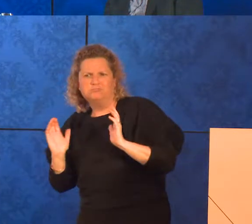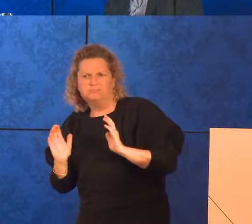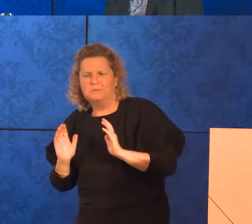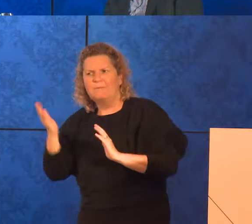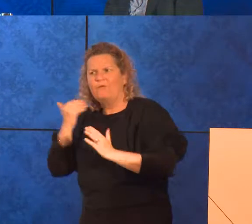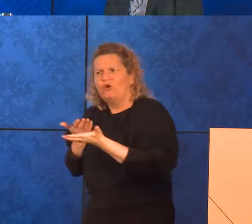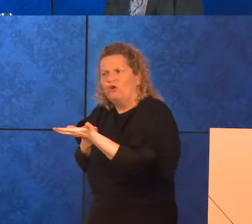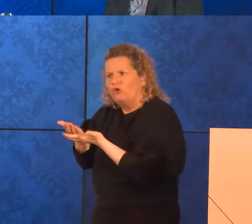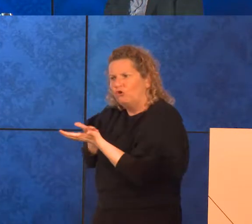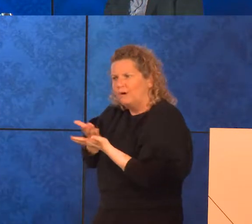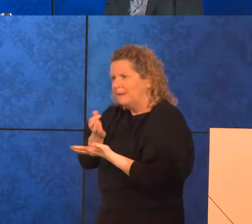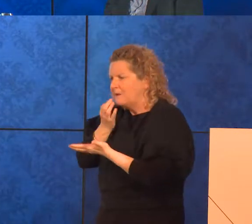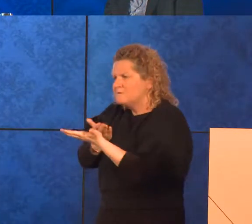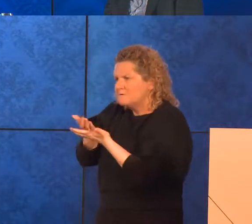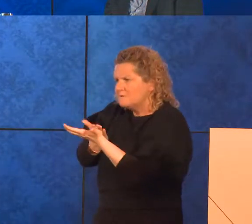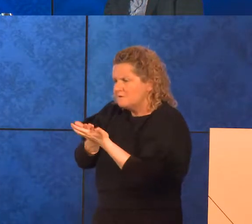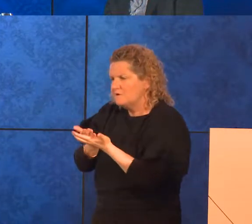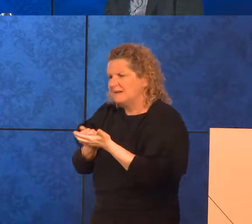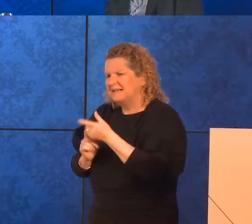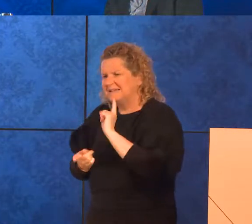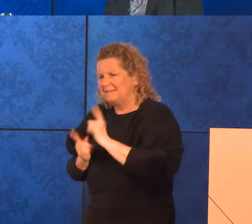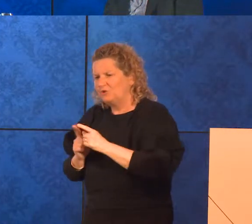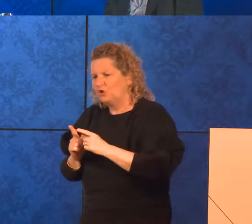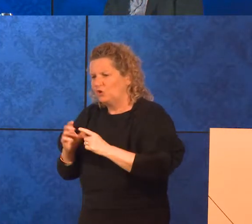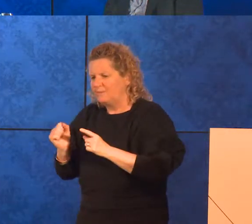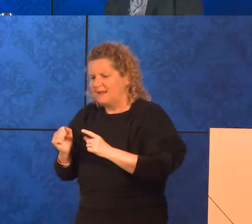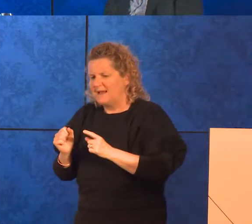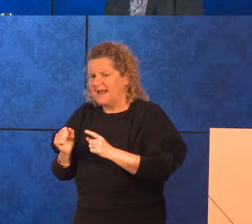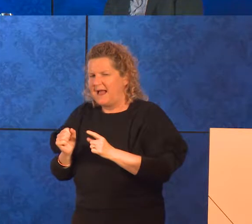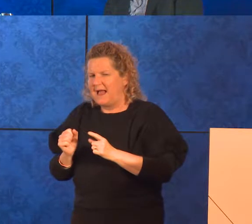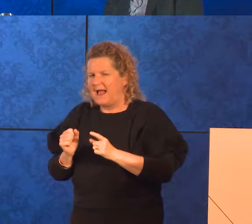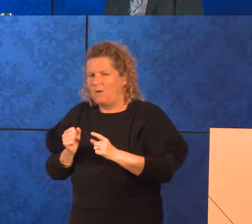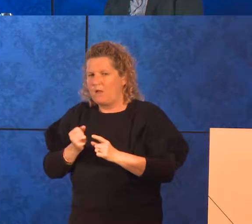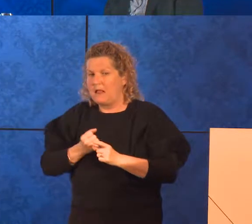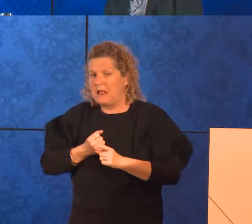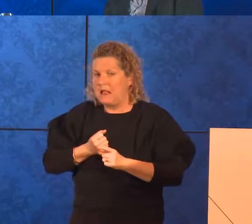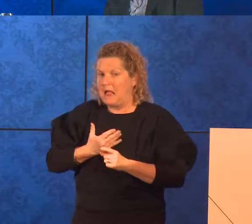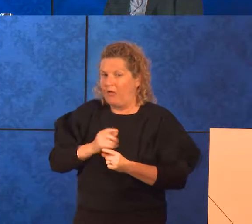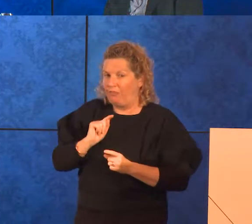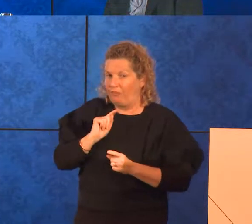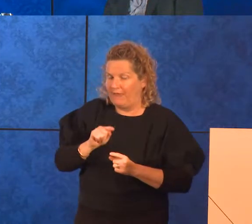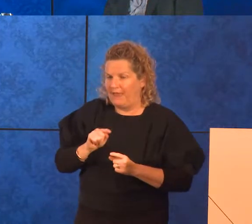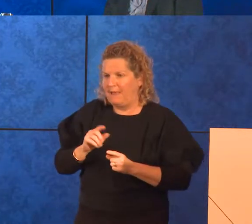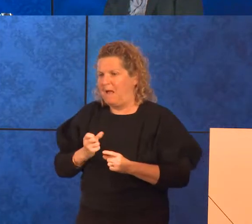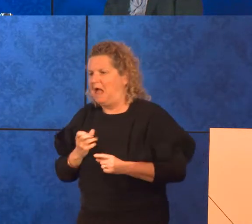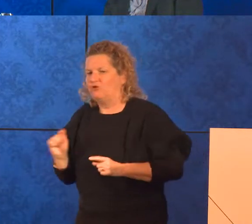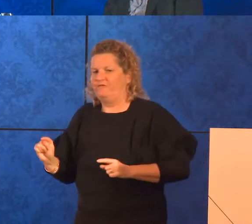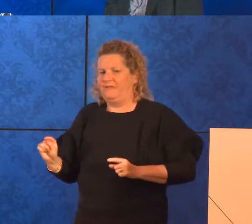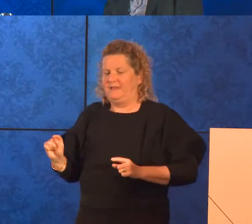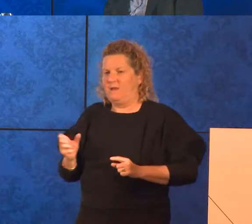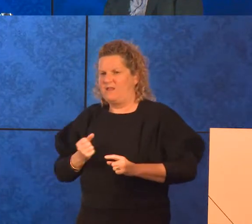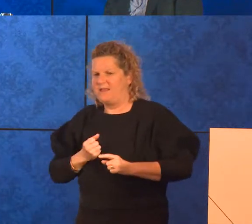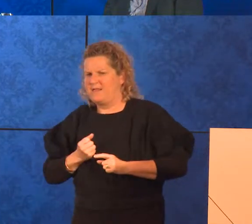bit of a chat, about how, sometimes you have to choose what you disclose where. For people who might